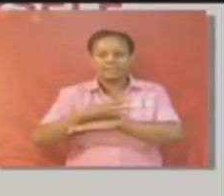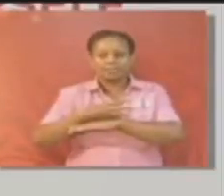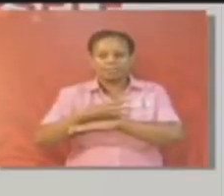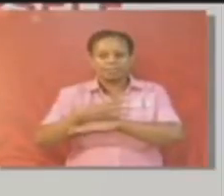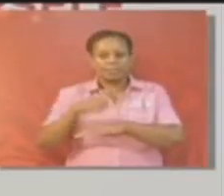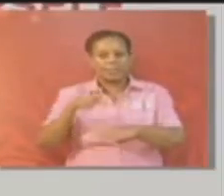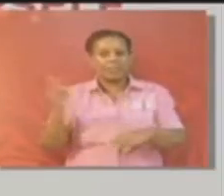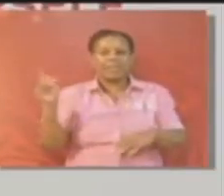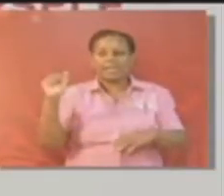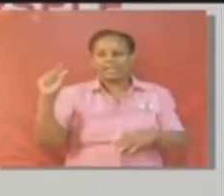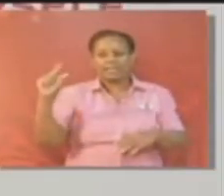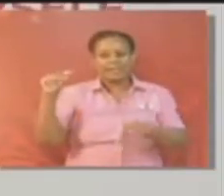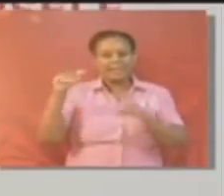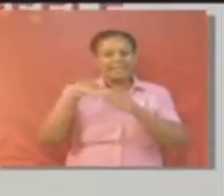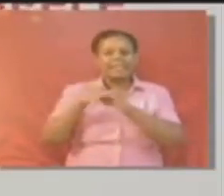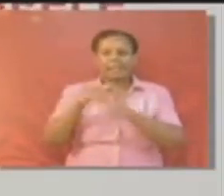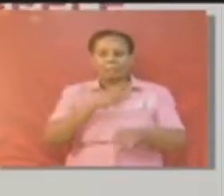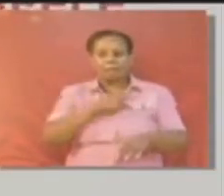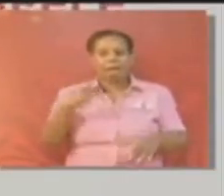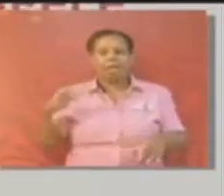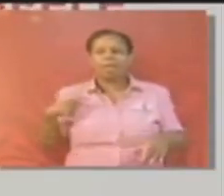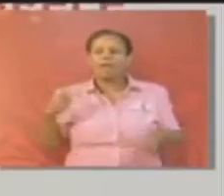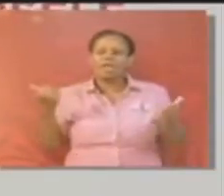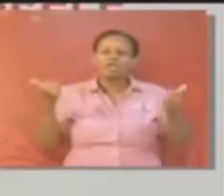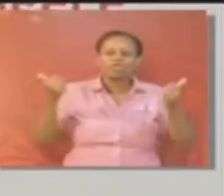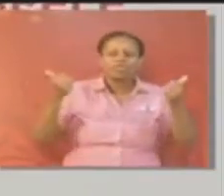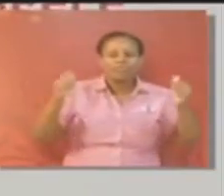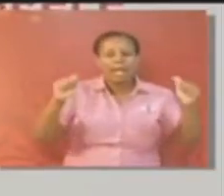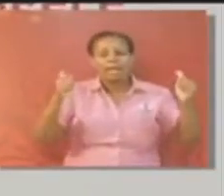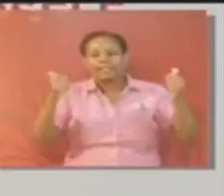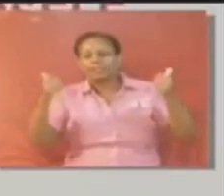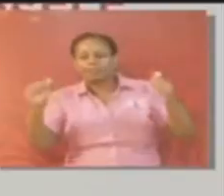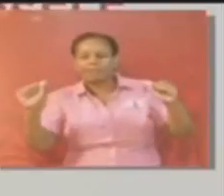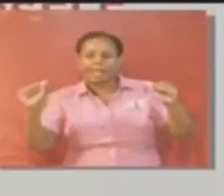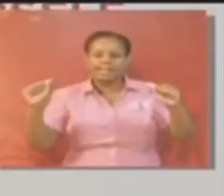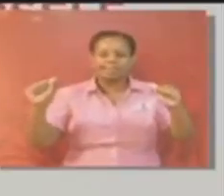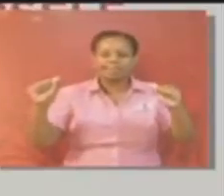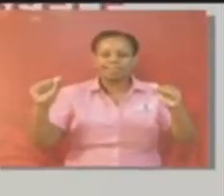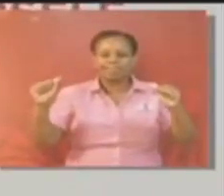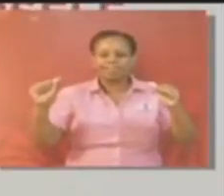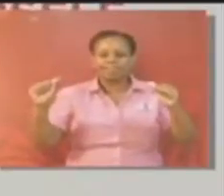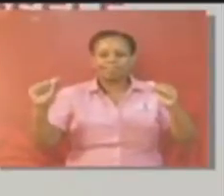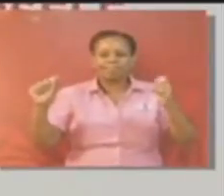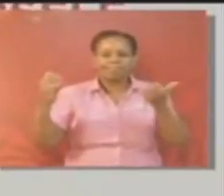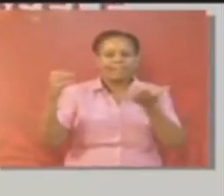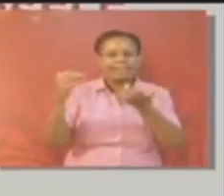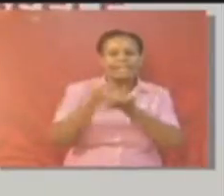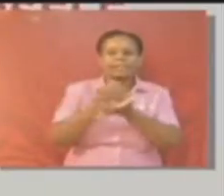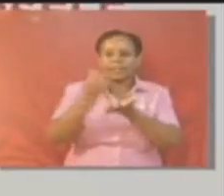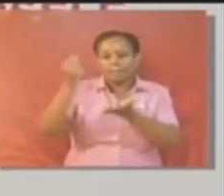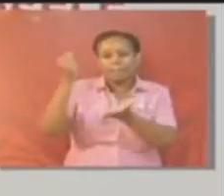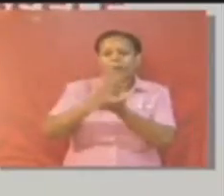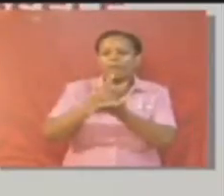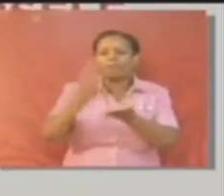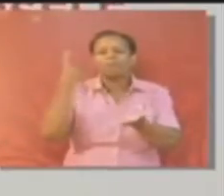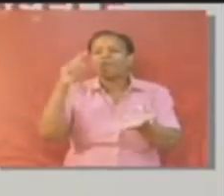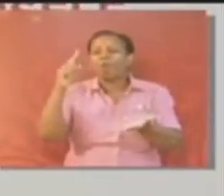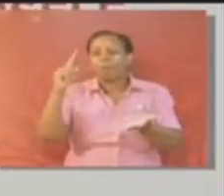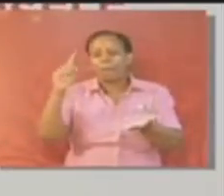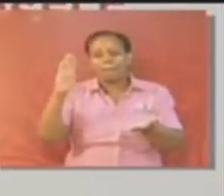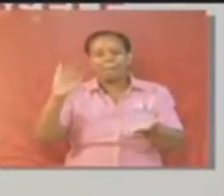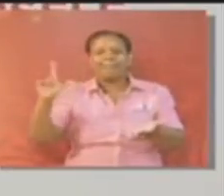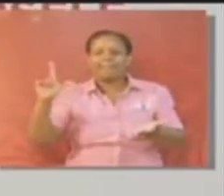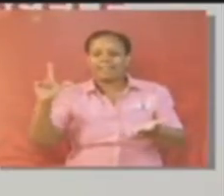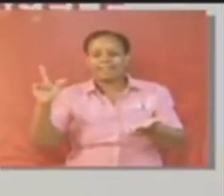bills in both chambers, and many of these sessions went into the wee hours of the morning. So